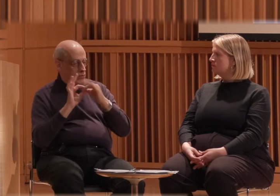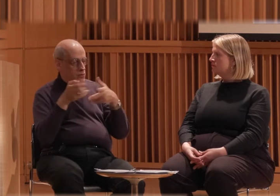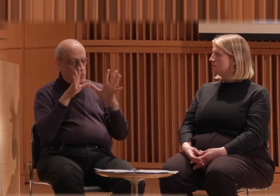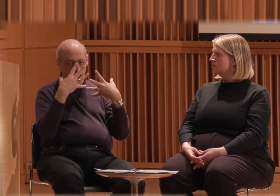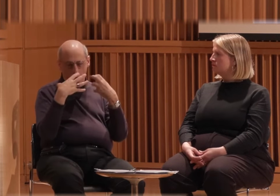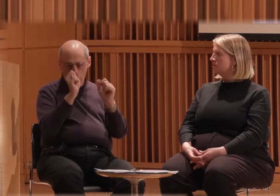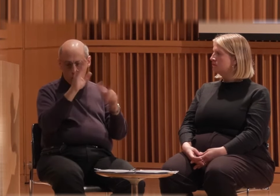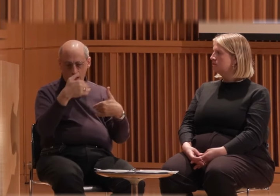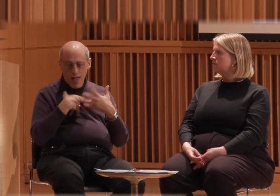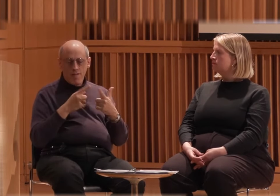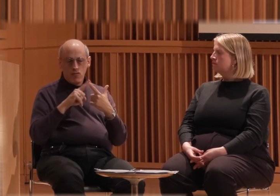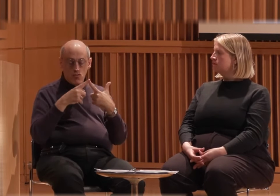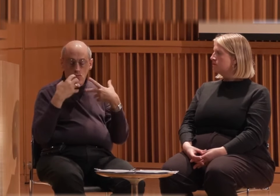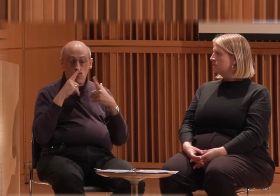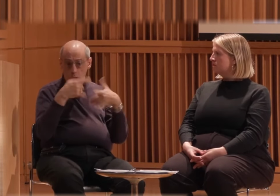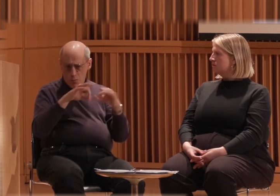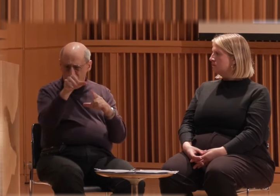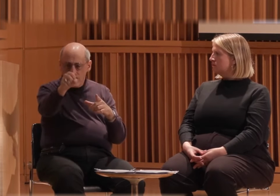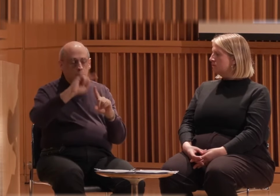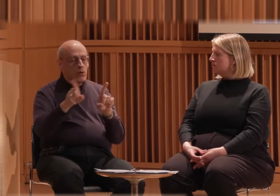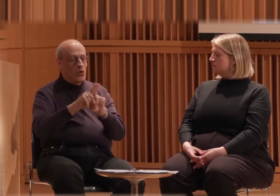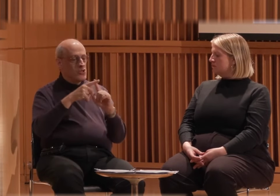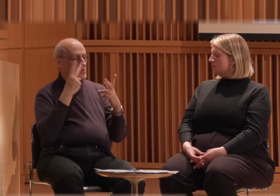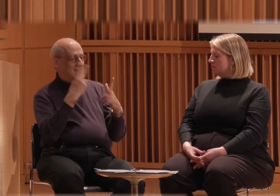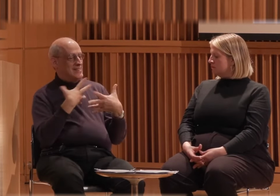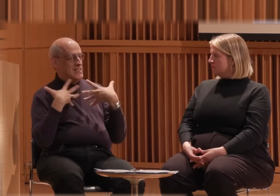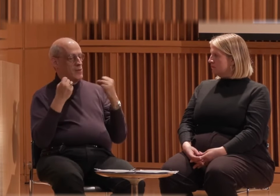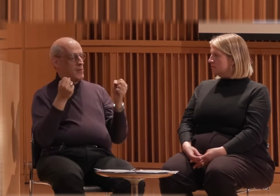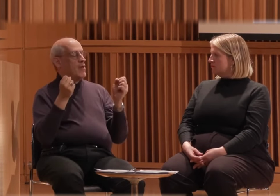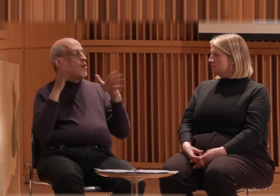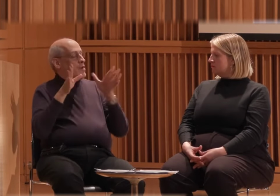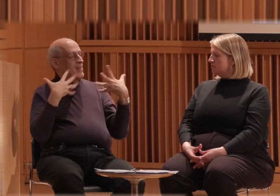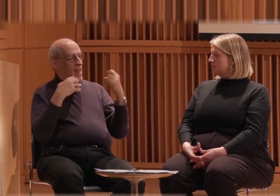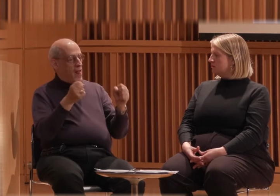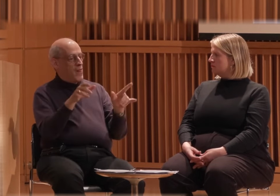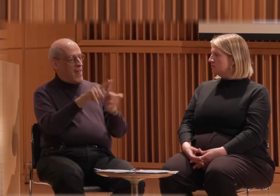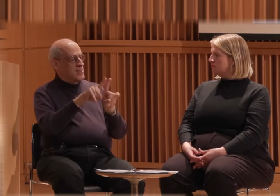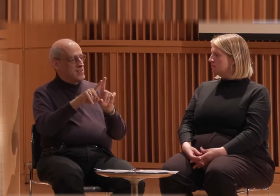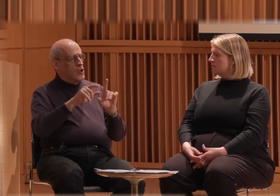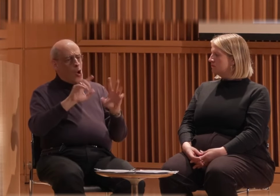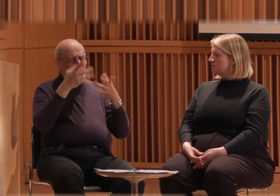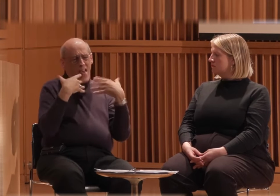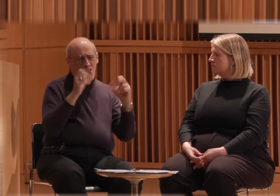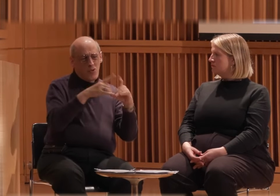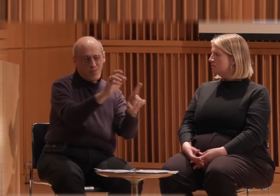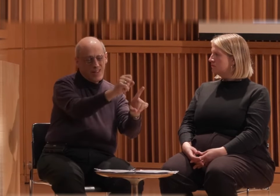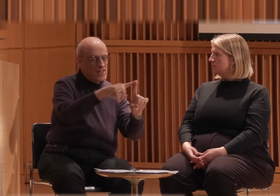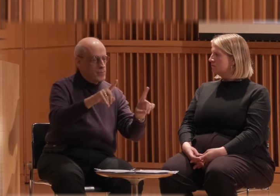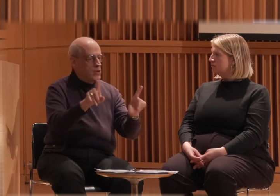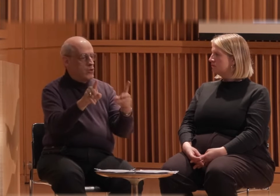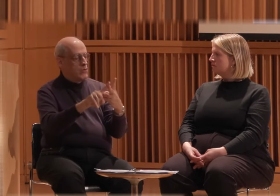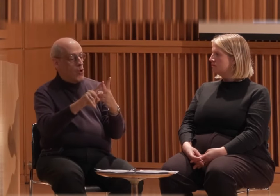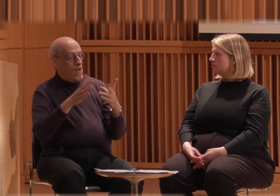there are very important, but it also sees public health as something beyond just the health department and beyond just